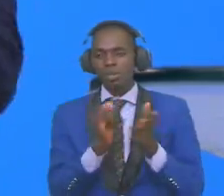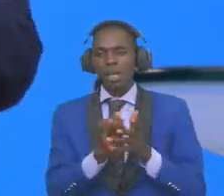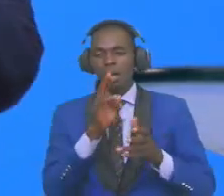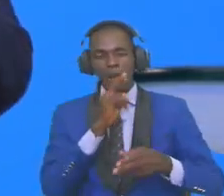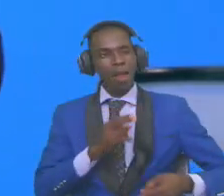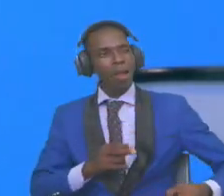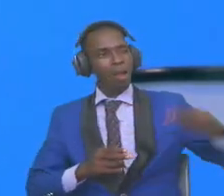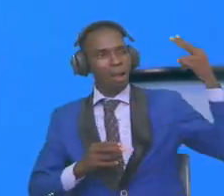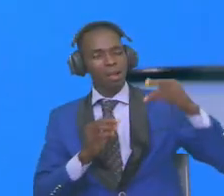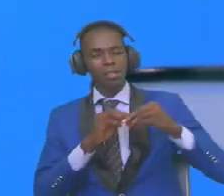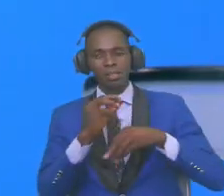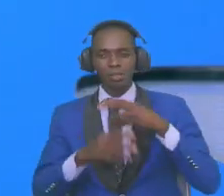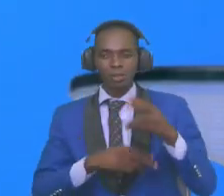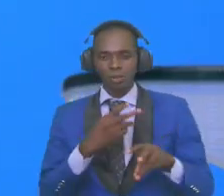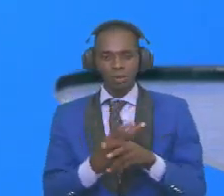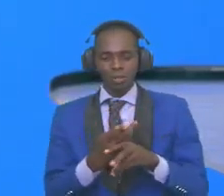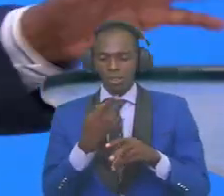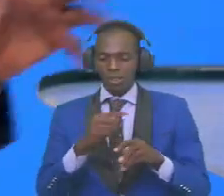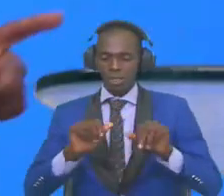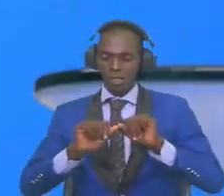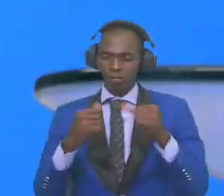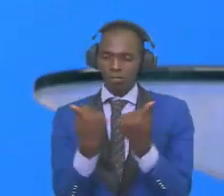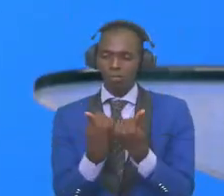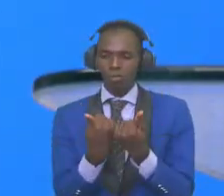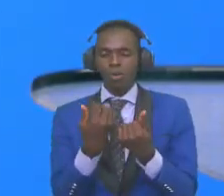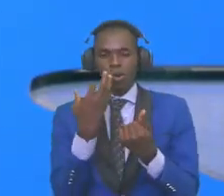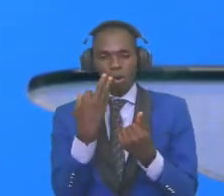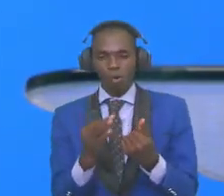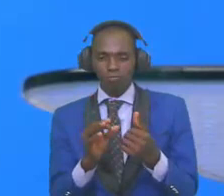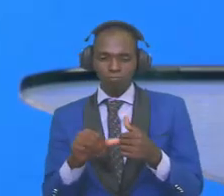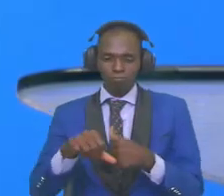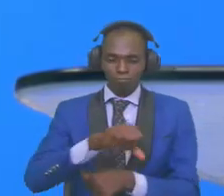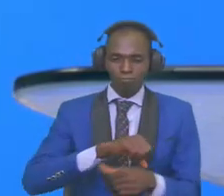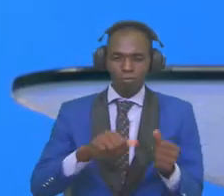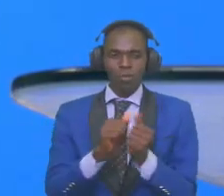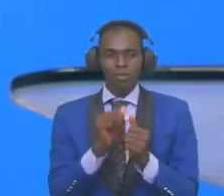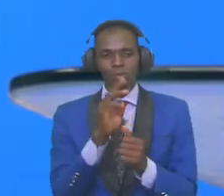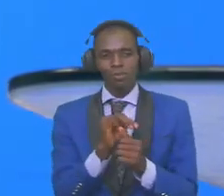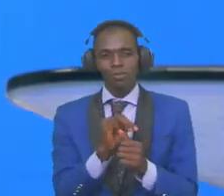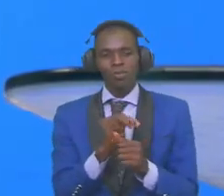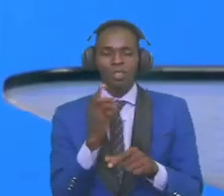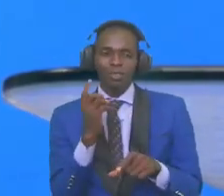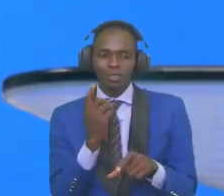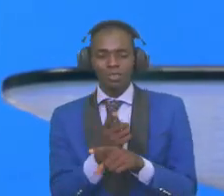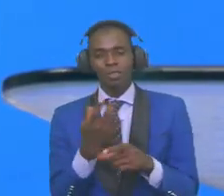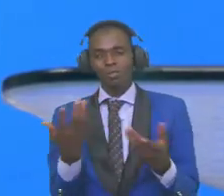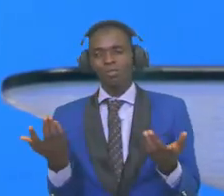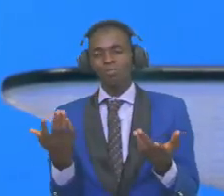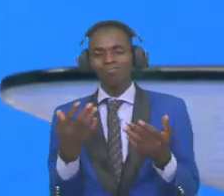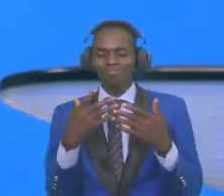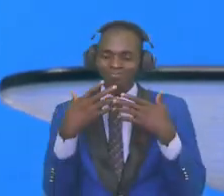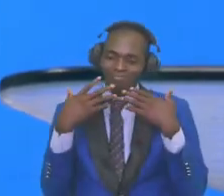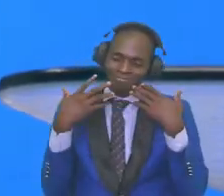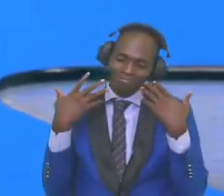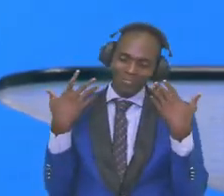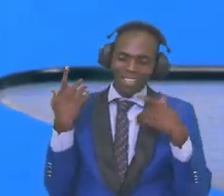their association has softened them. They just smile and he cannot say no. But